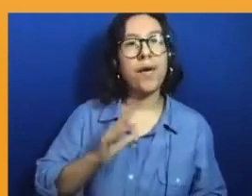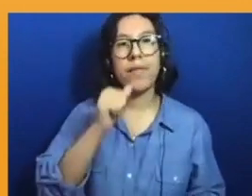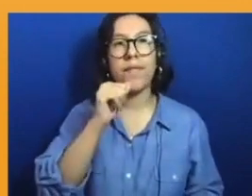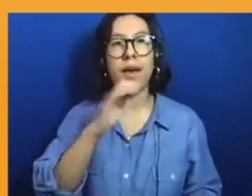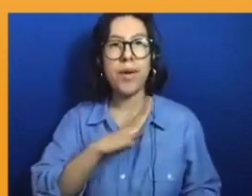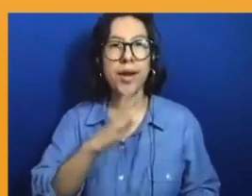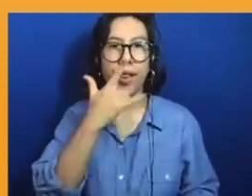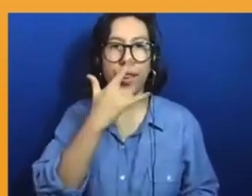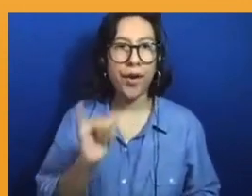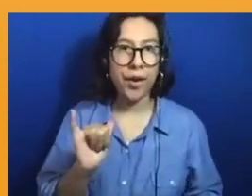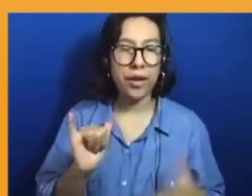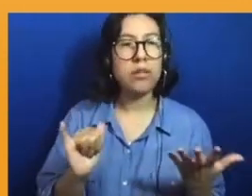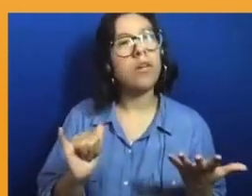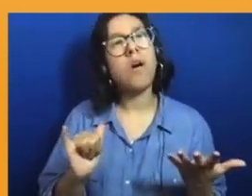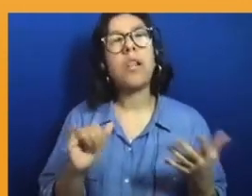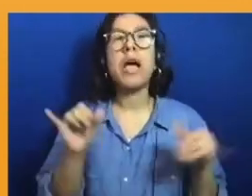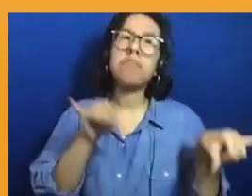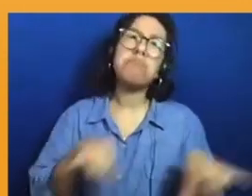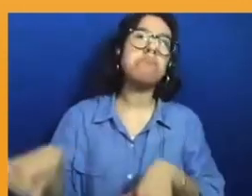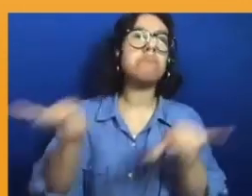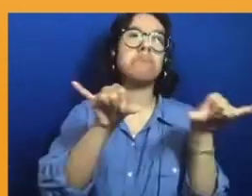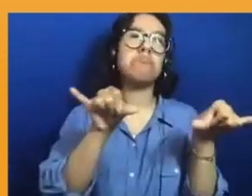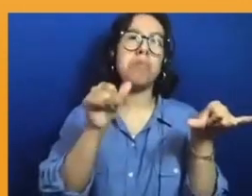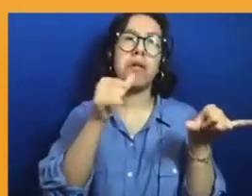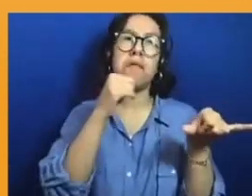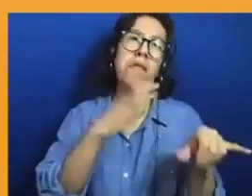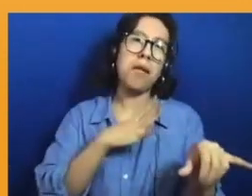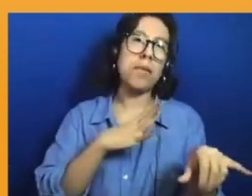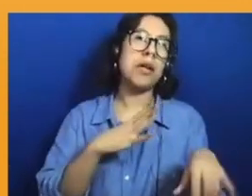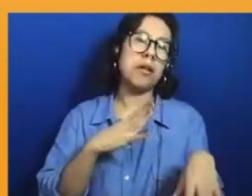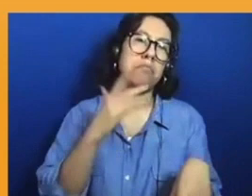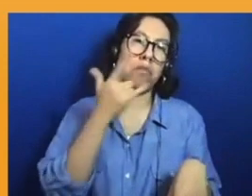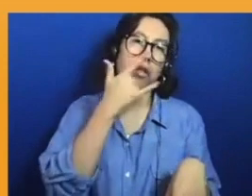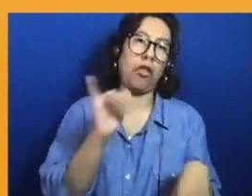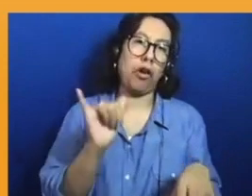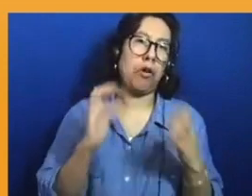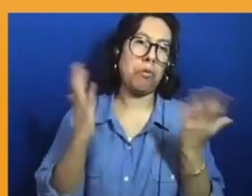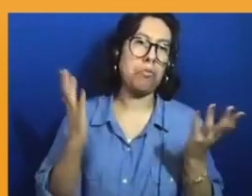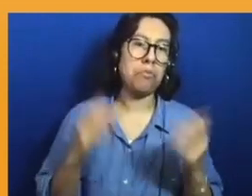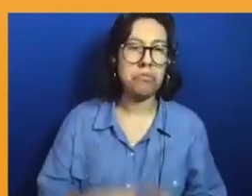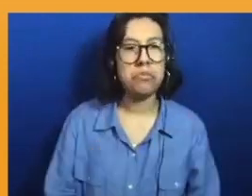if you will, or a stereotypically feminine look, I would say.